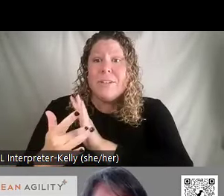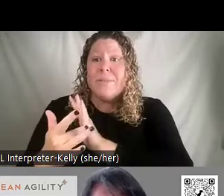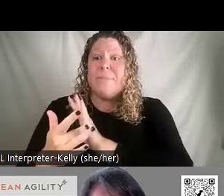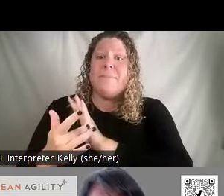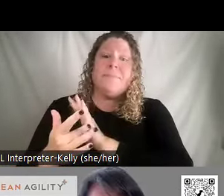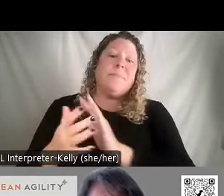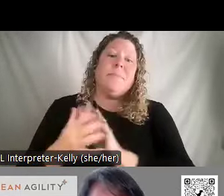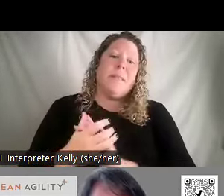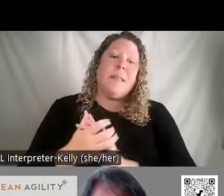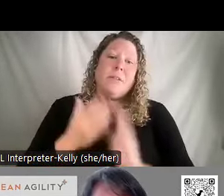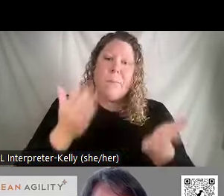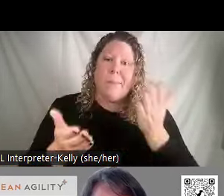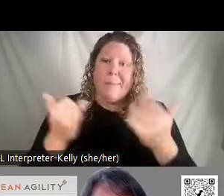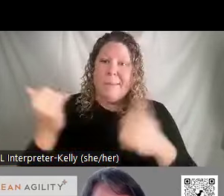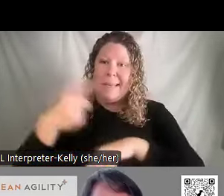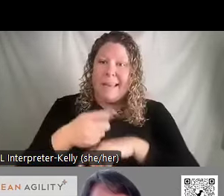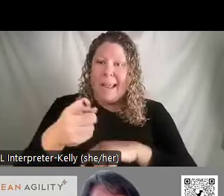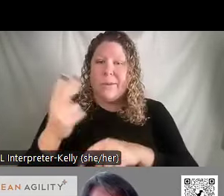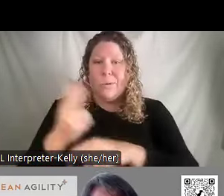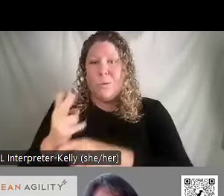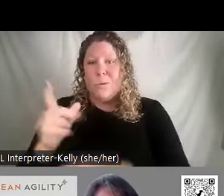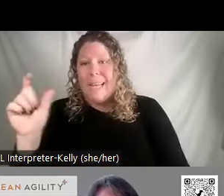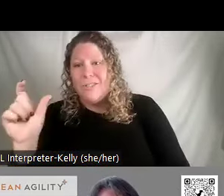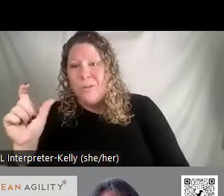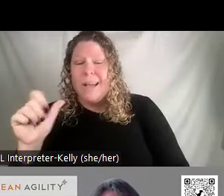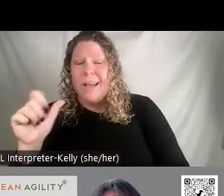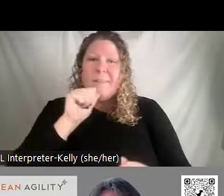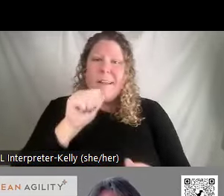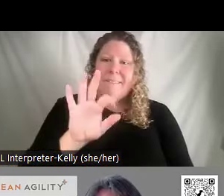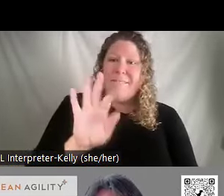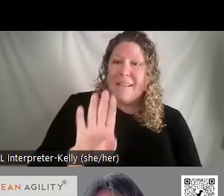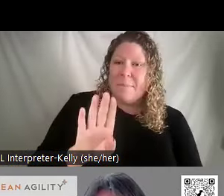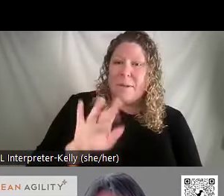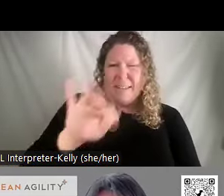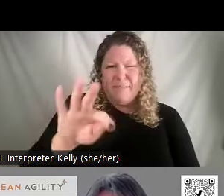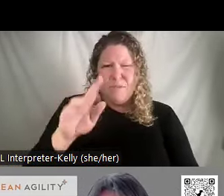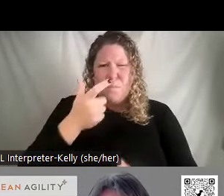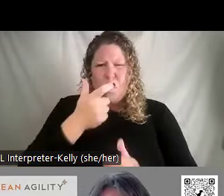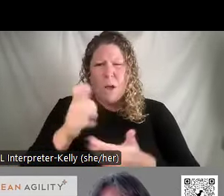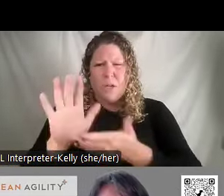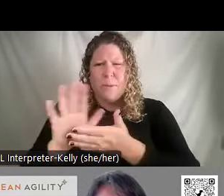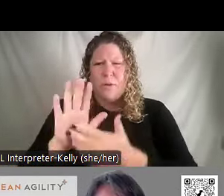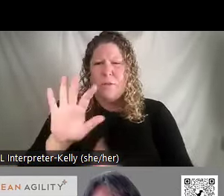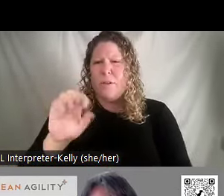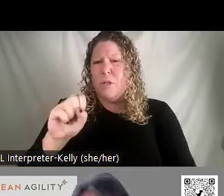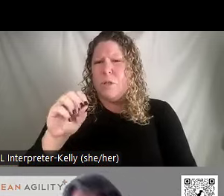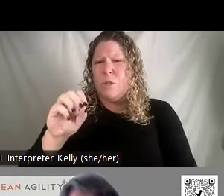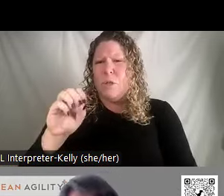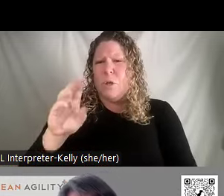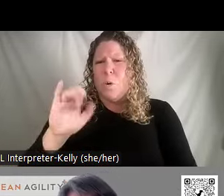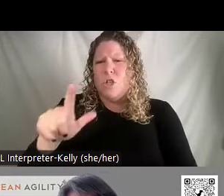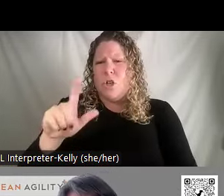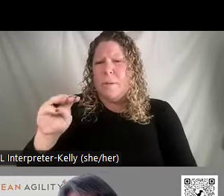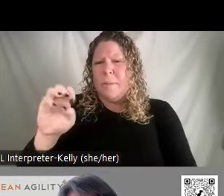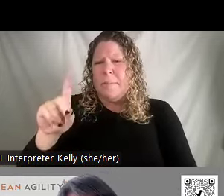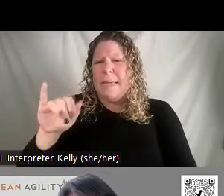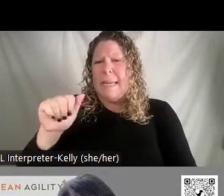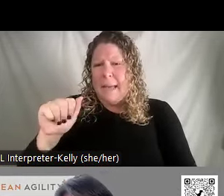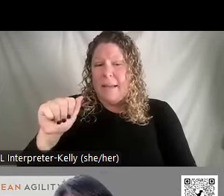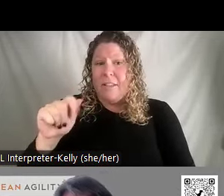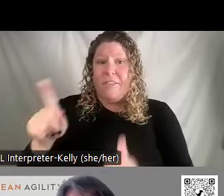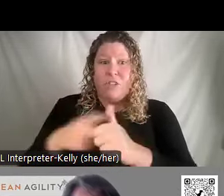use Instagram today rather than Facebook. But if you've seen the movie, the Social Media, who were the first group of Facebook users? They were students at Harvard University,